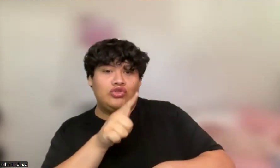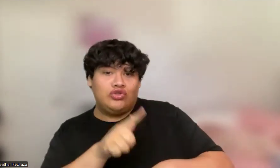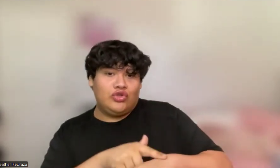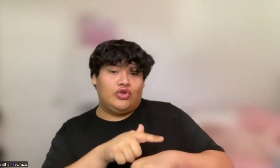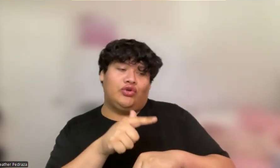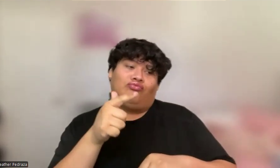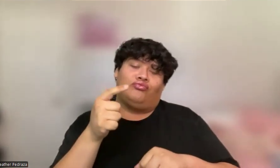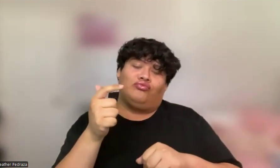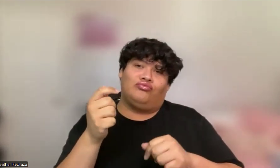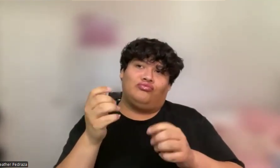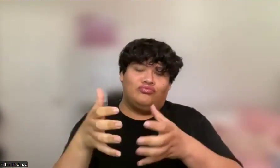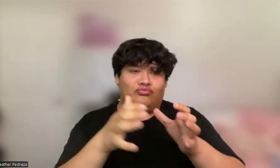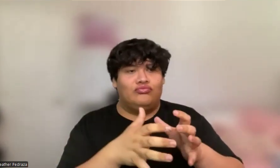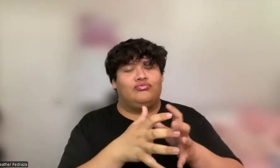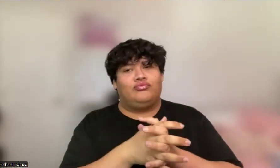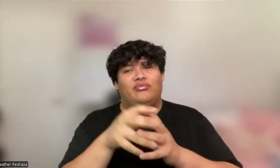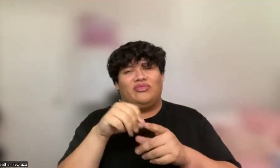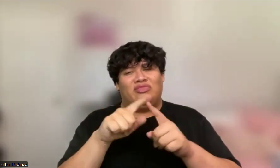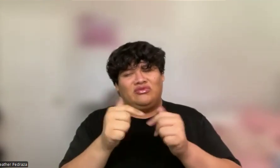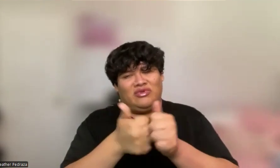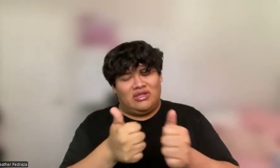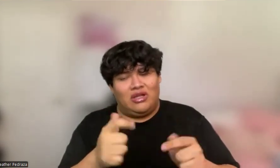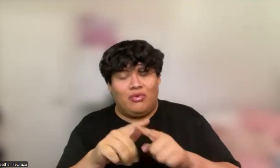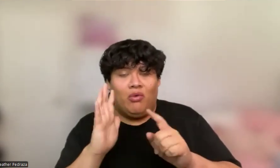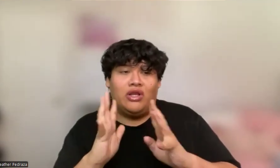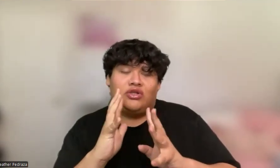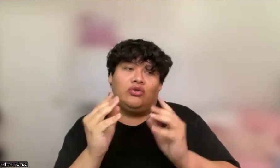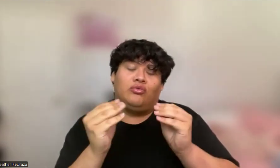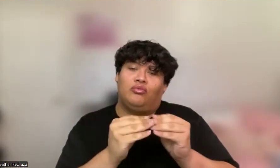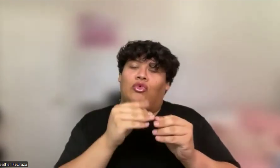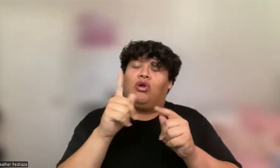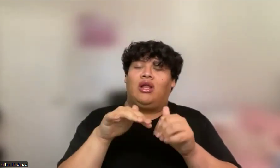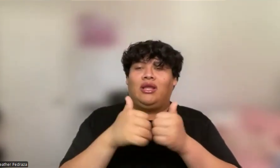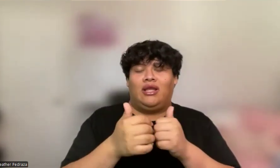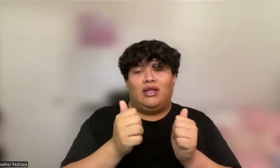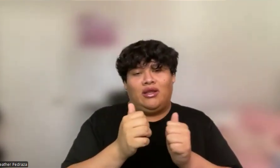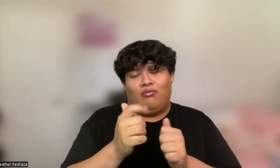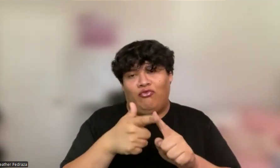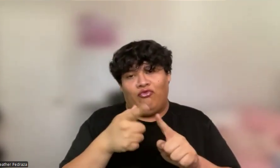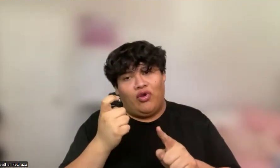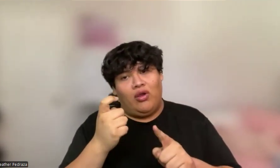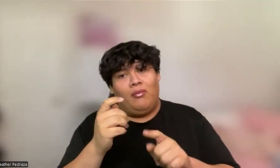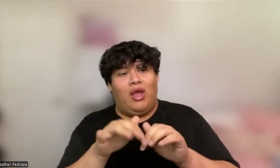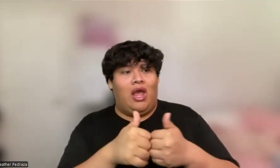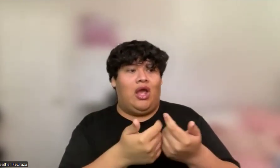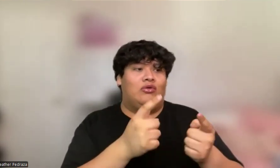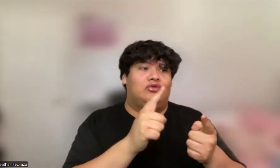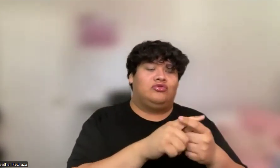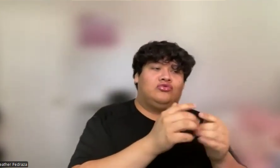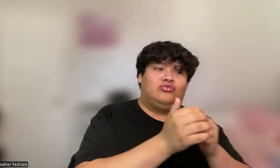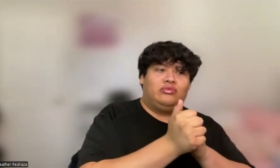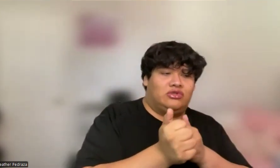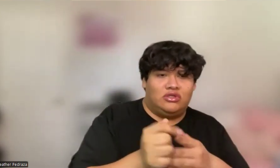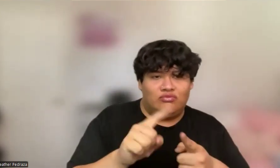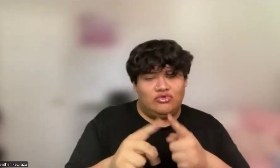institutionalization. So I think the systems are aligned, but I would love to talk more about how we could get them from a how do we expedite